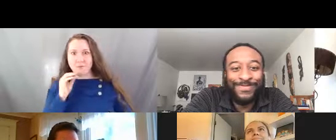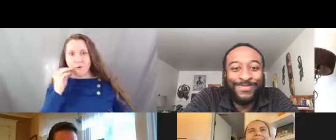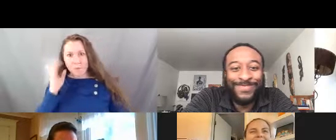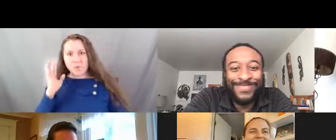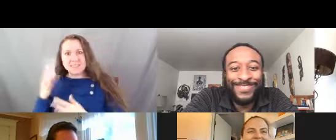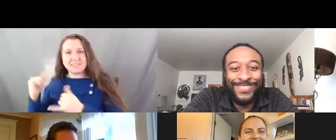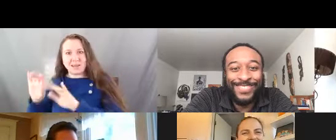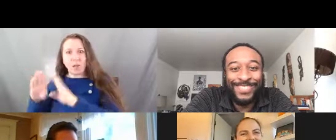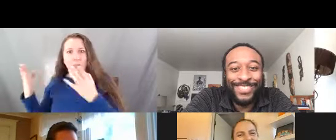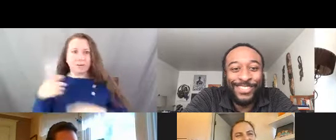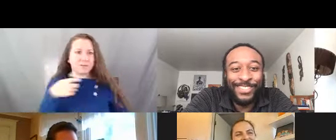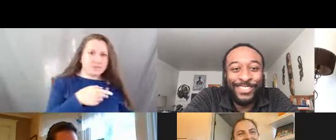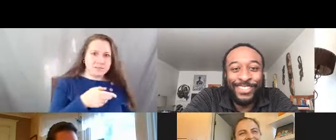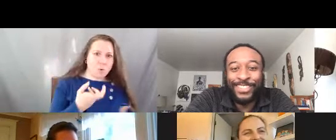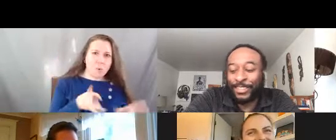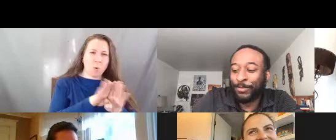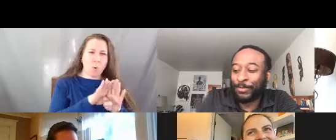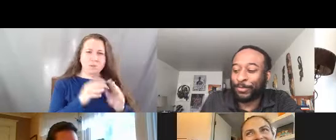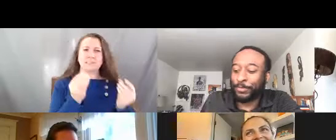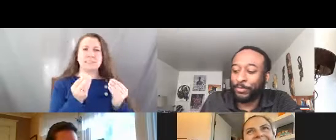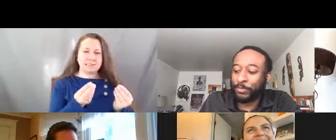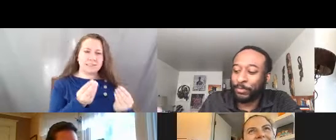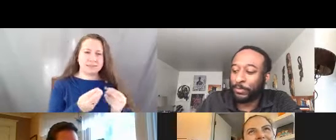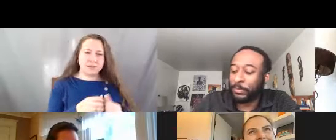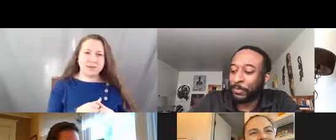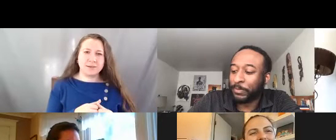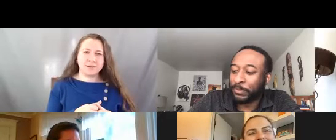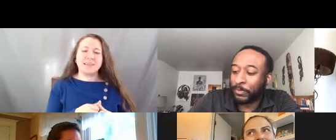this closed? And it just things like these